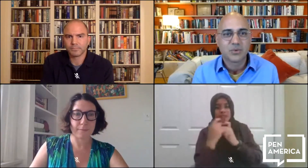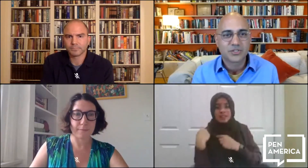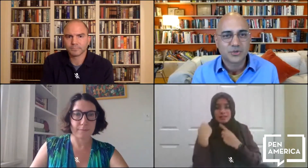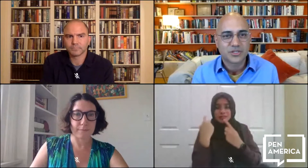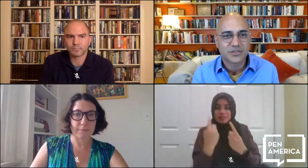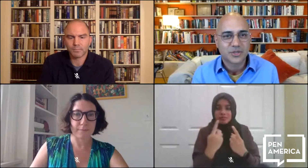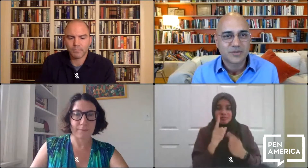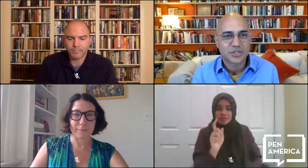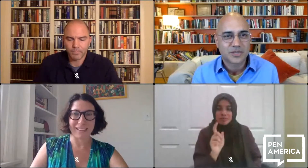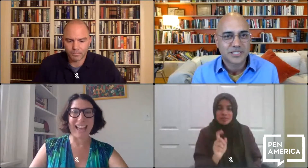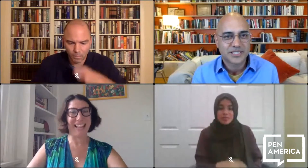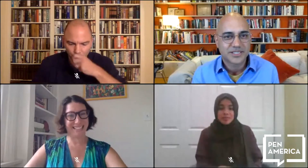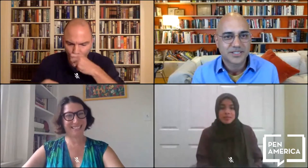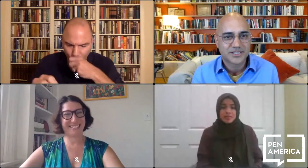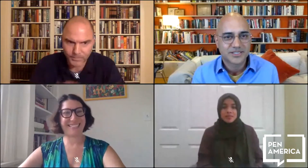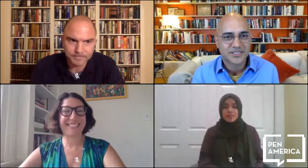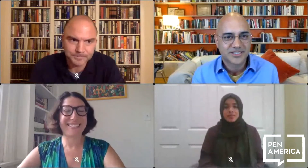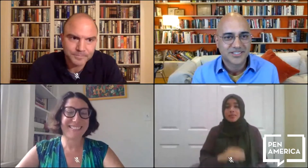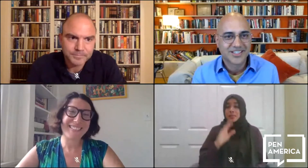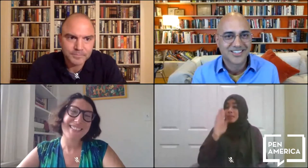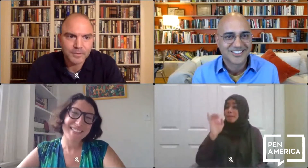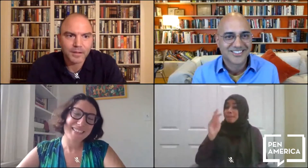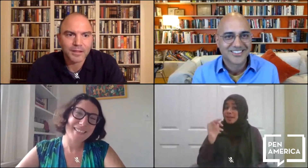Ben, do you have a thought about that?